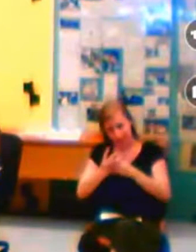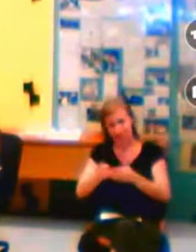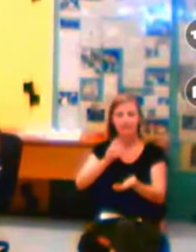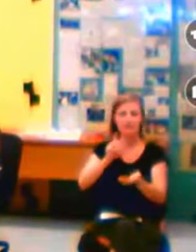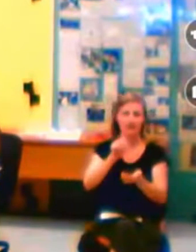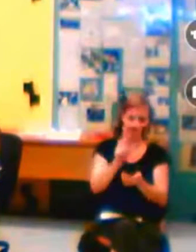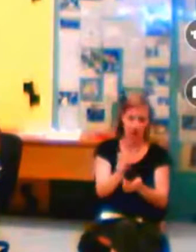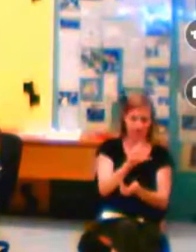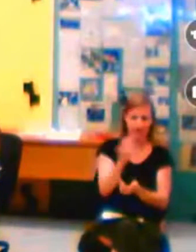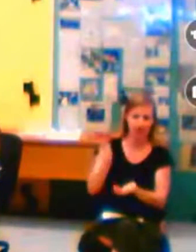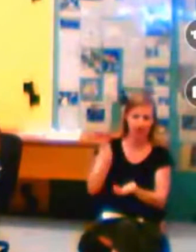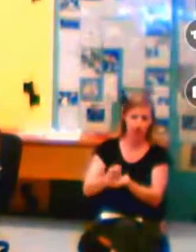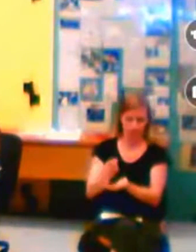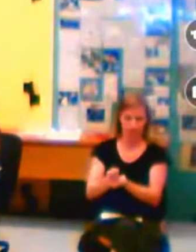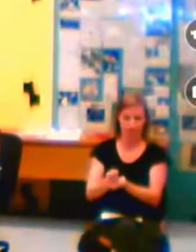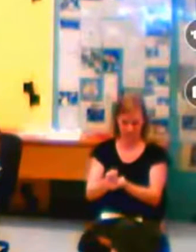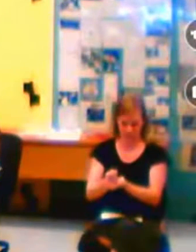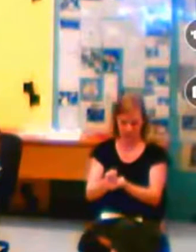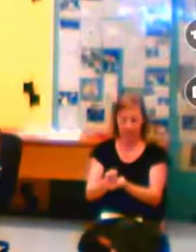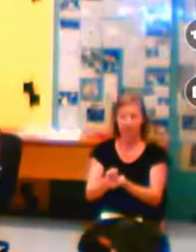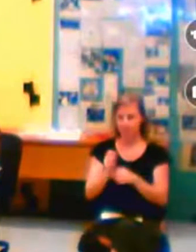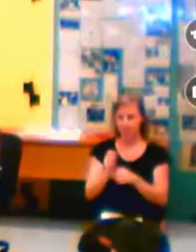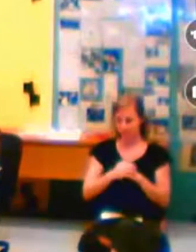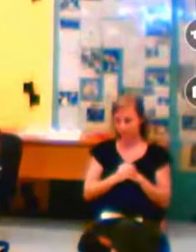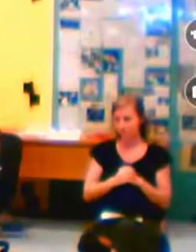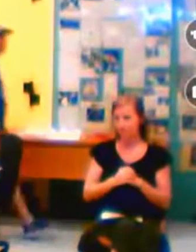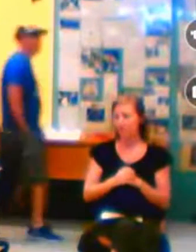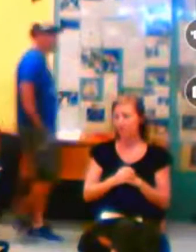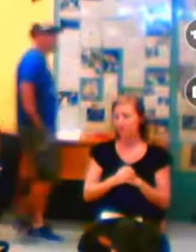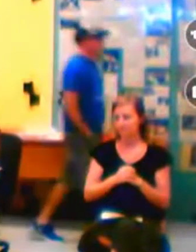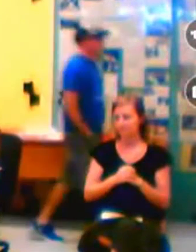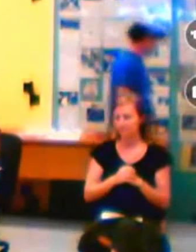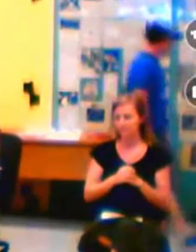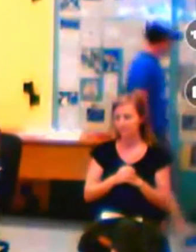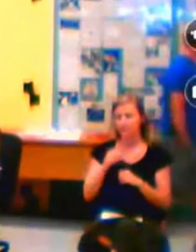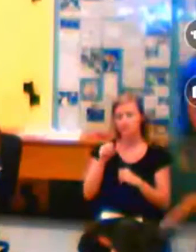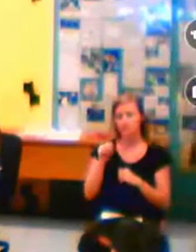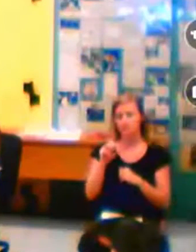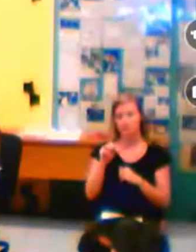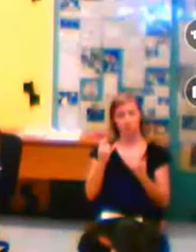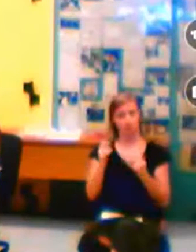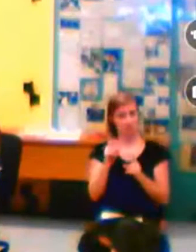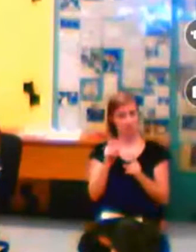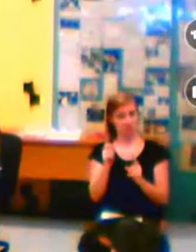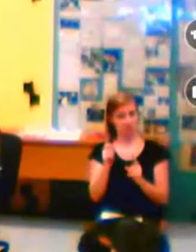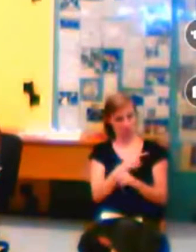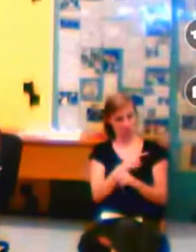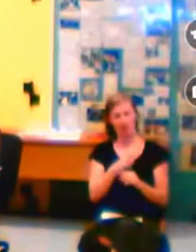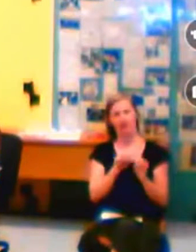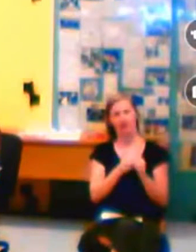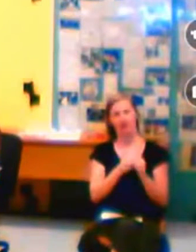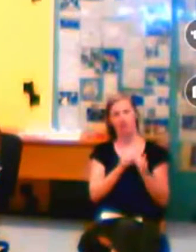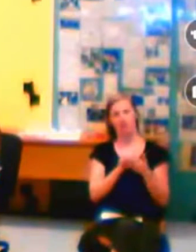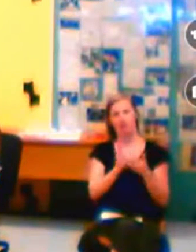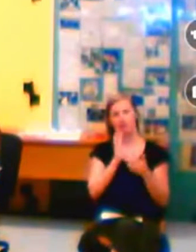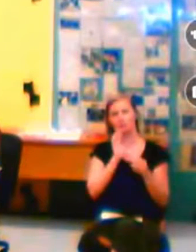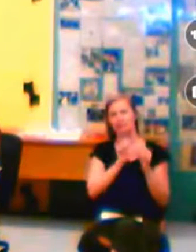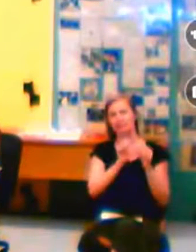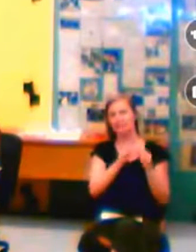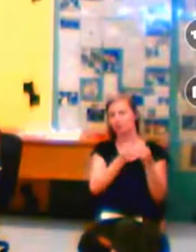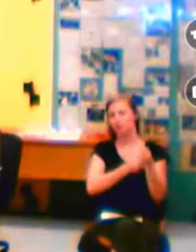that's required under the federal regs right now in Medicaid is EPSDT, which is Early Periodic Screening, Diagnostics,